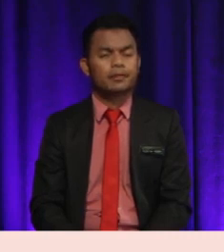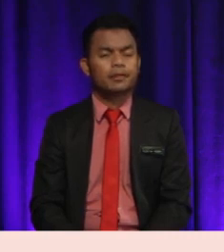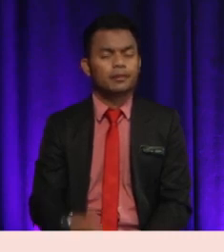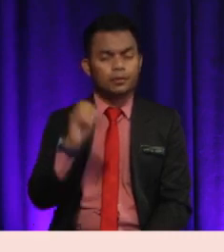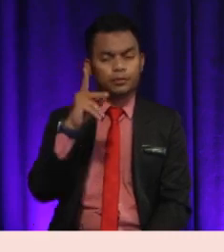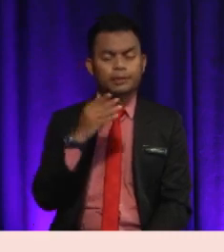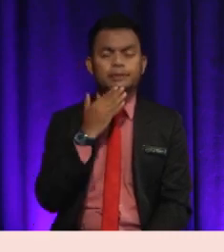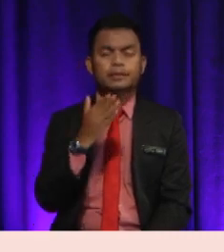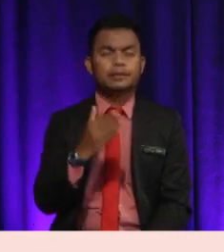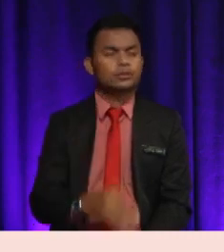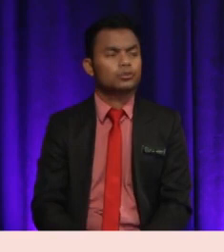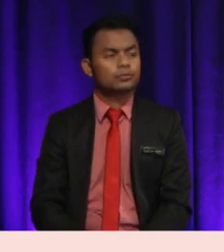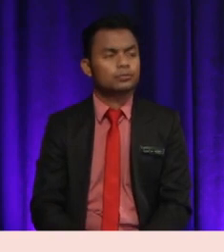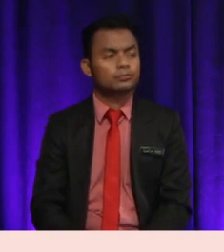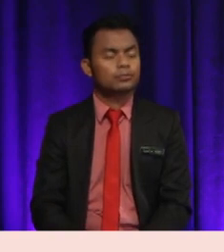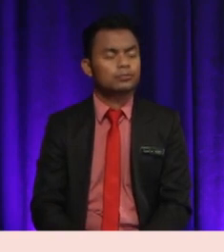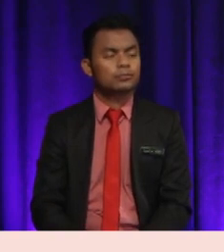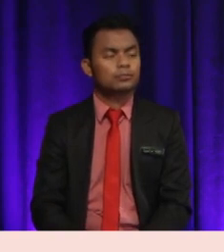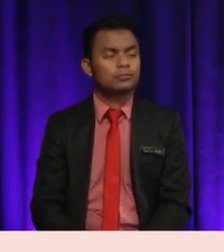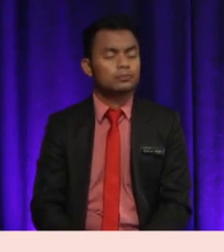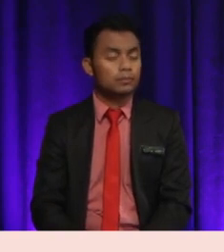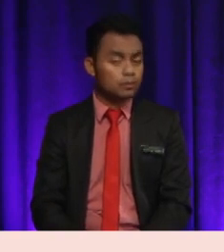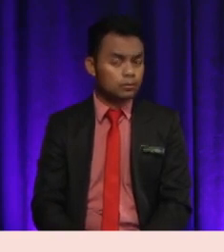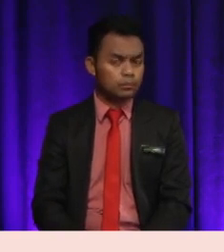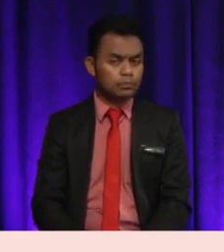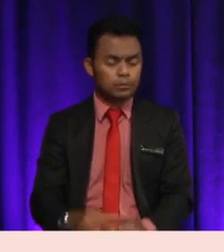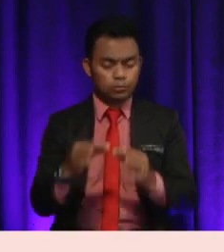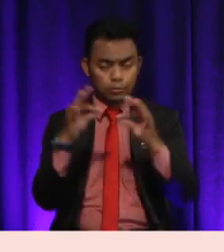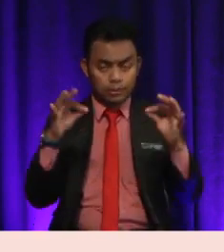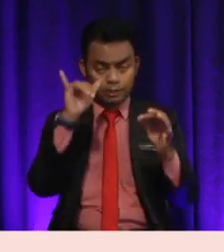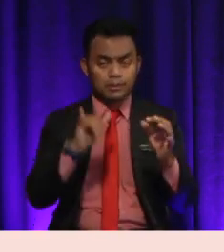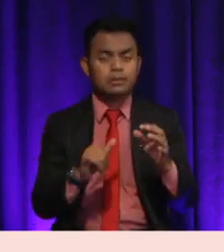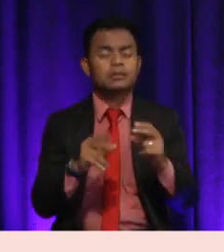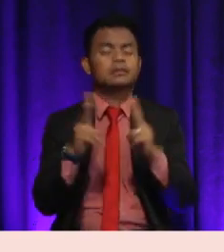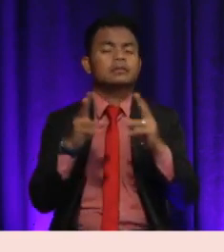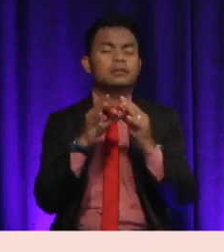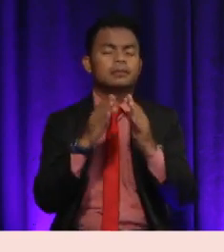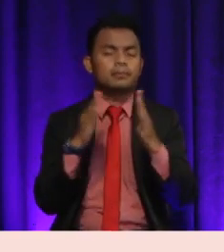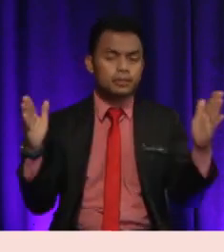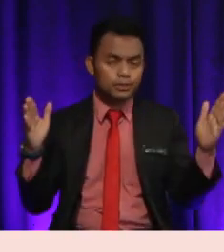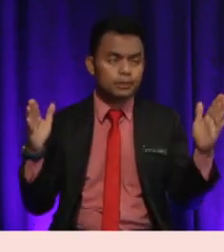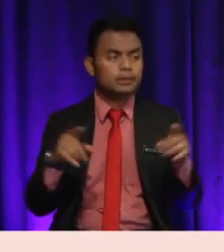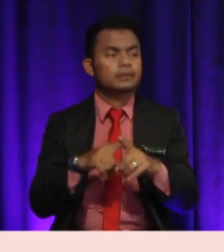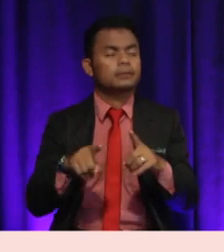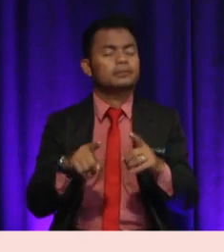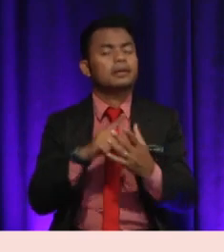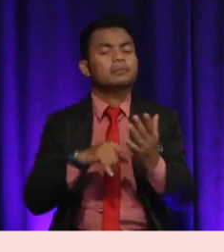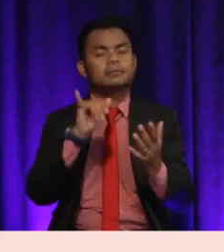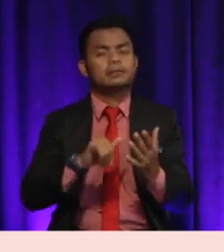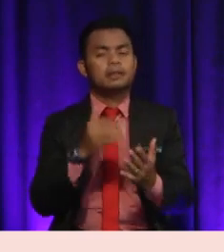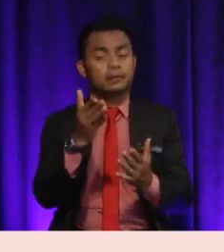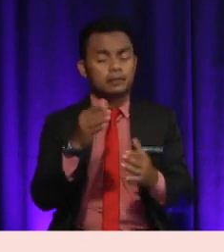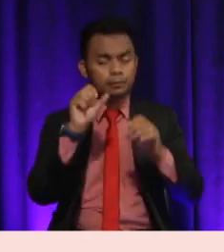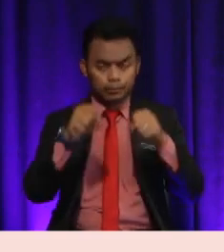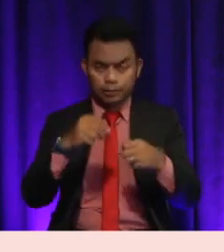Okay, thank you, Rashada. That's quite a long word. Okay, what can you share with us about the word dictionary?